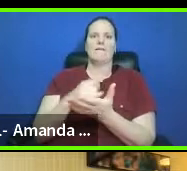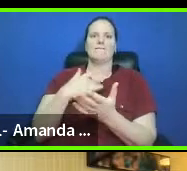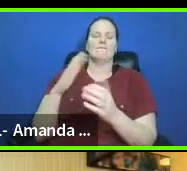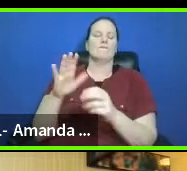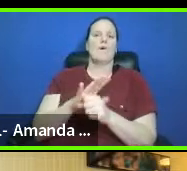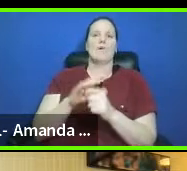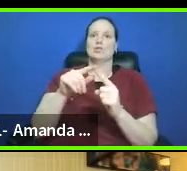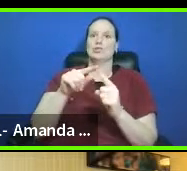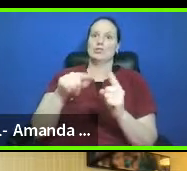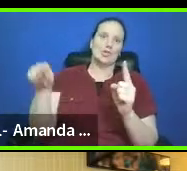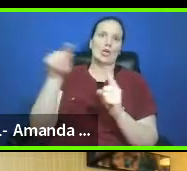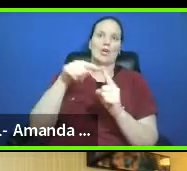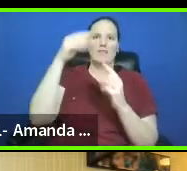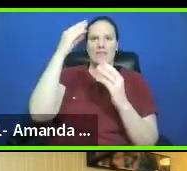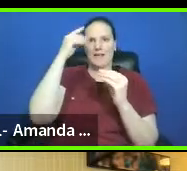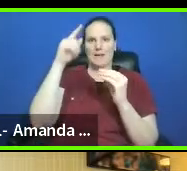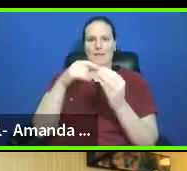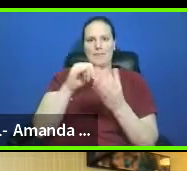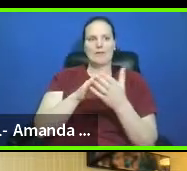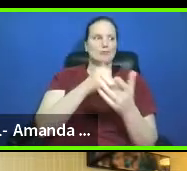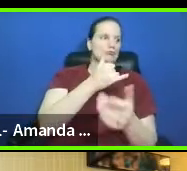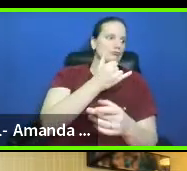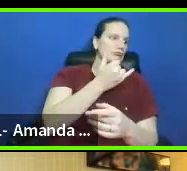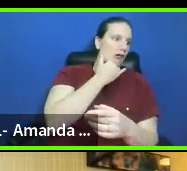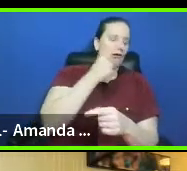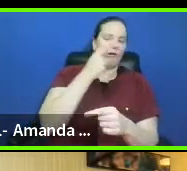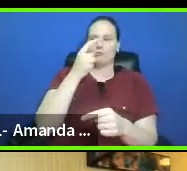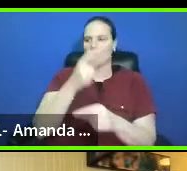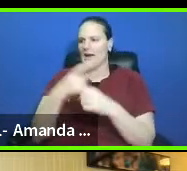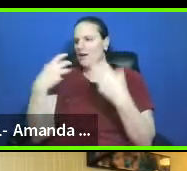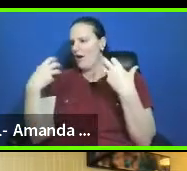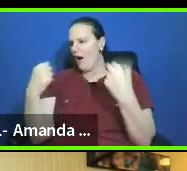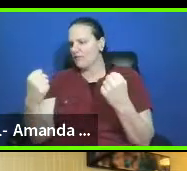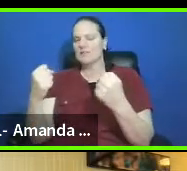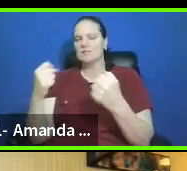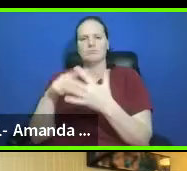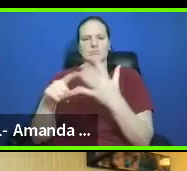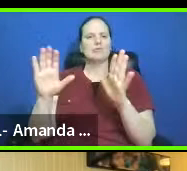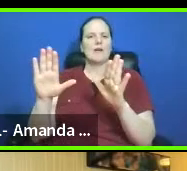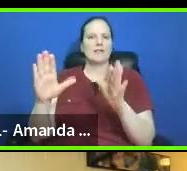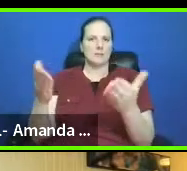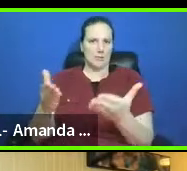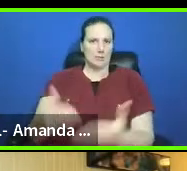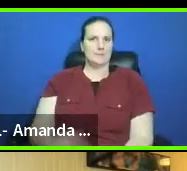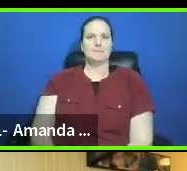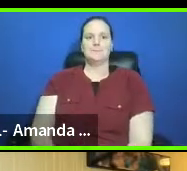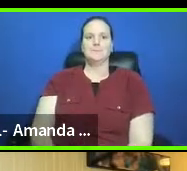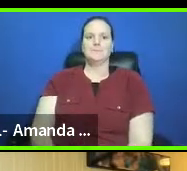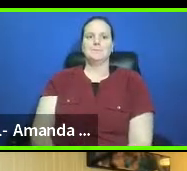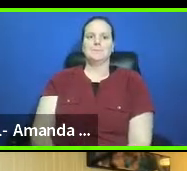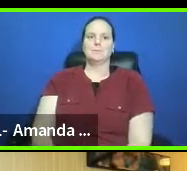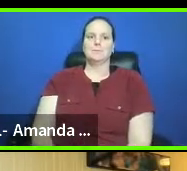circle in life, thinking about what it means to be right or wrong or confident or whatever. So it's great to be here.